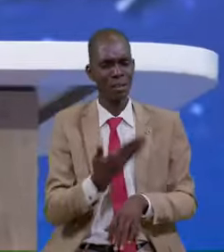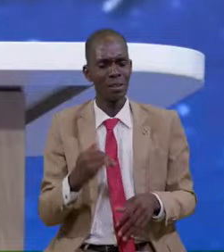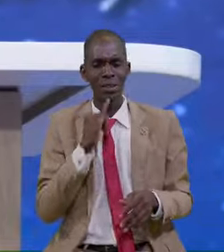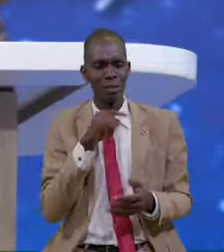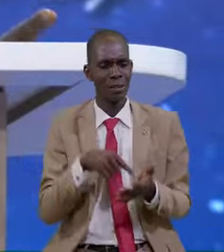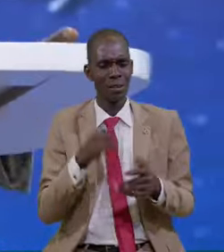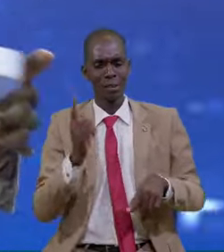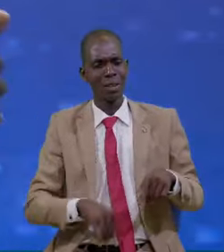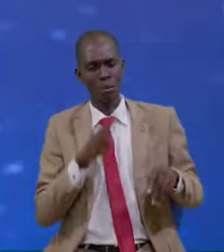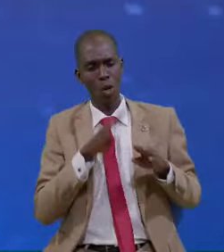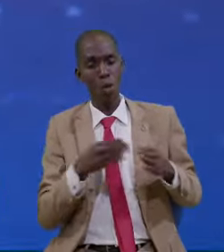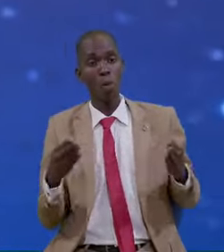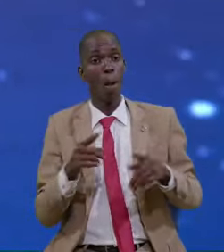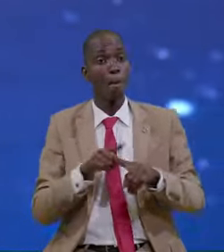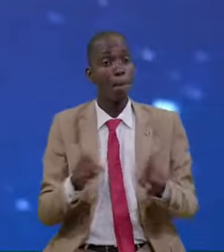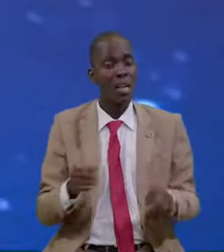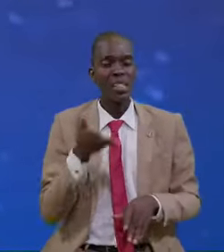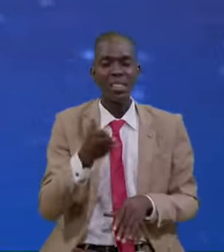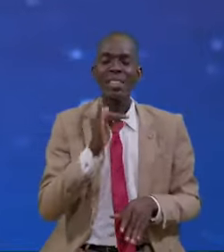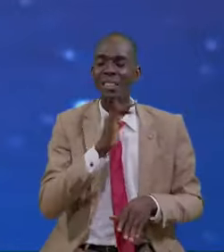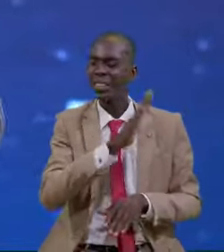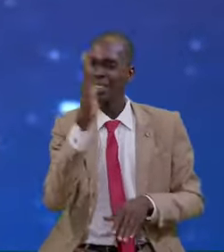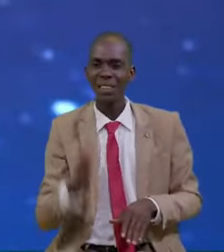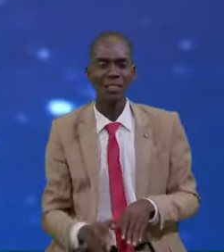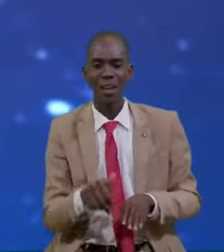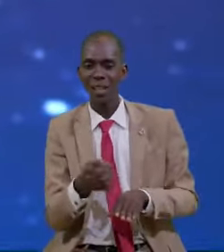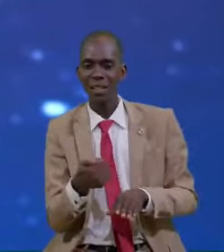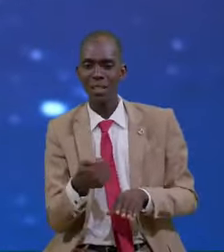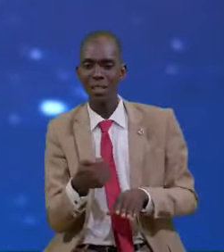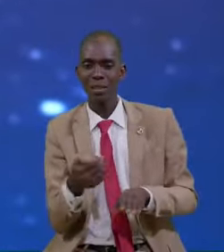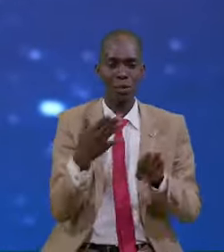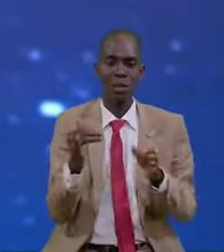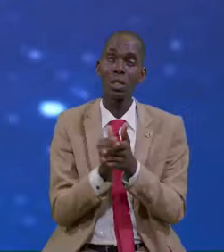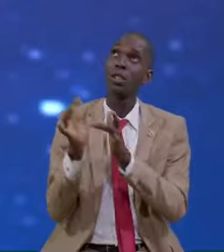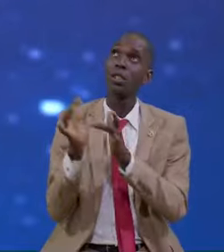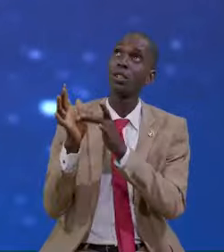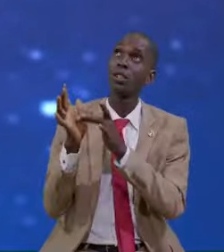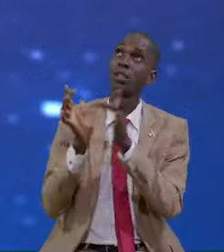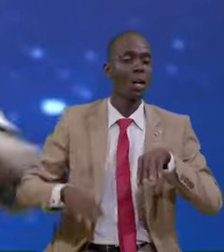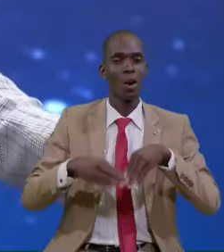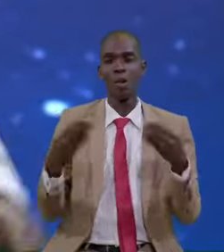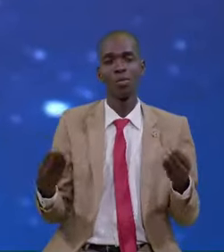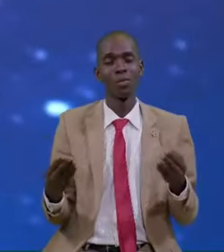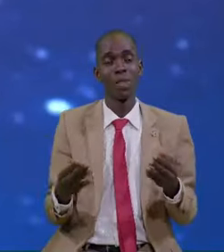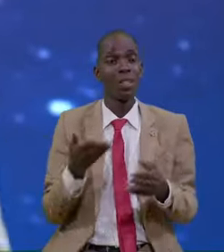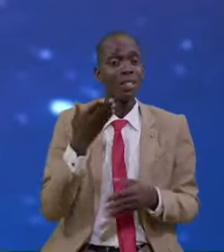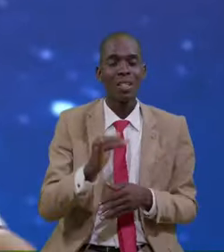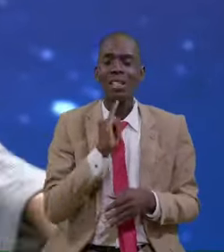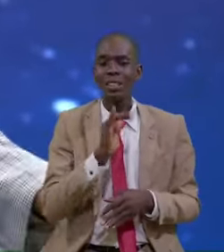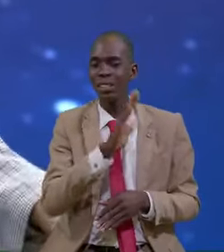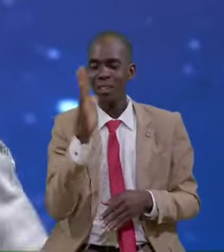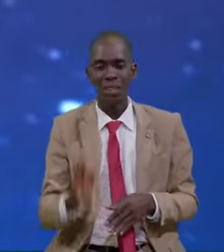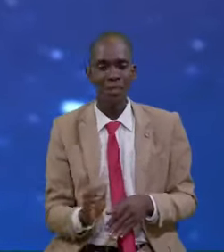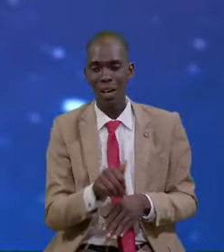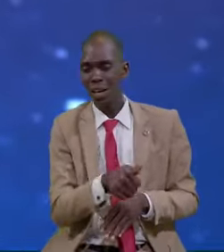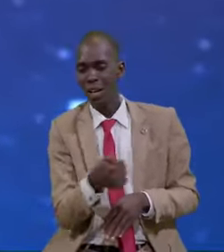there is never any padlock that Jesus cannot open. There's never any dungeon in